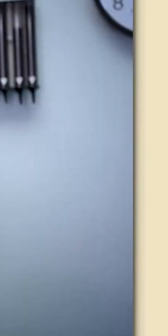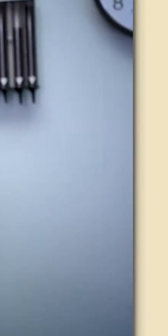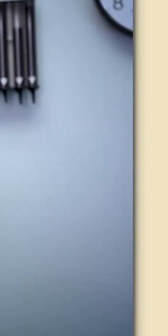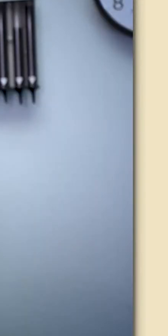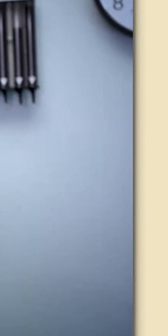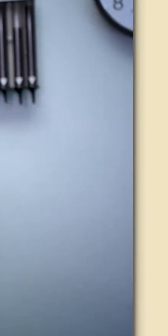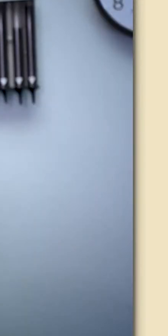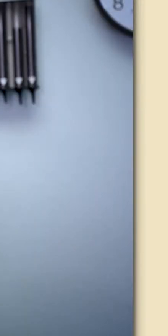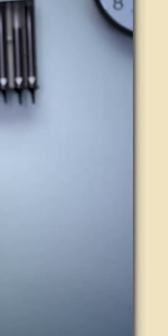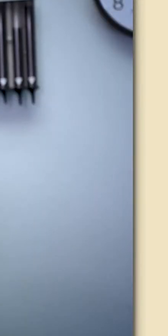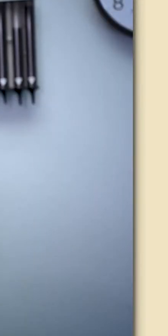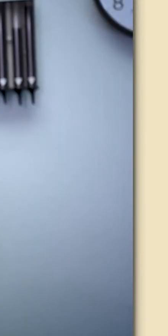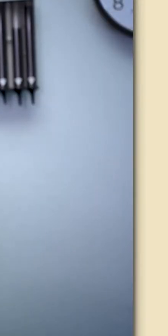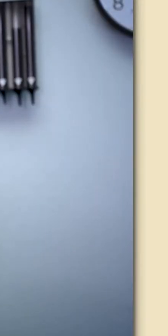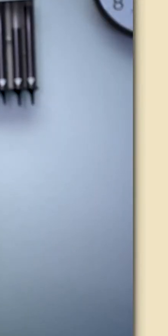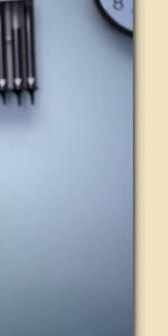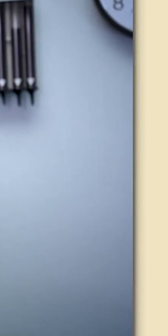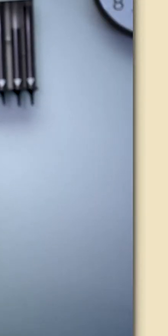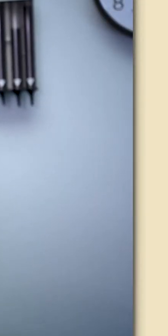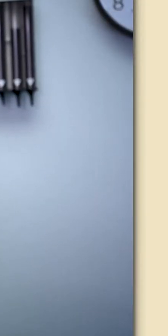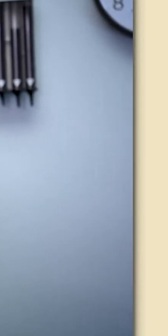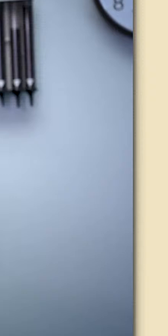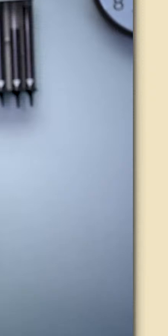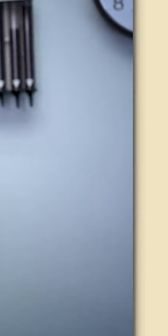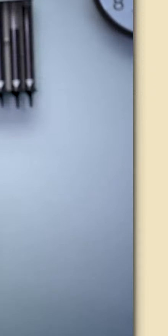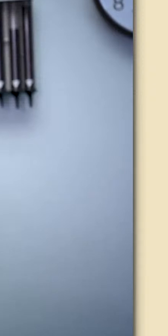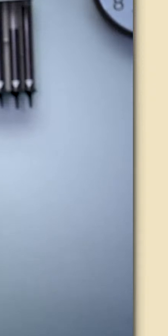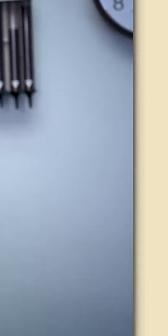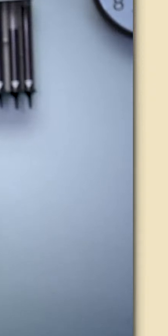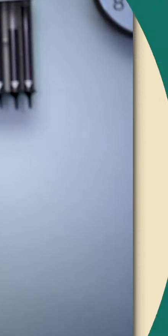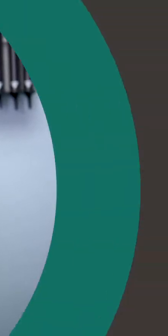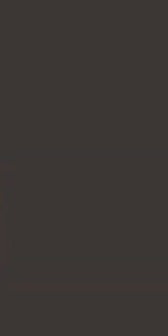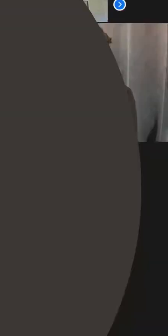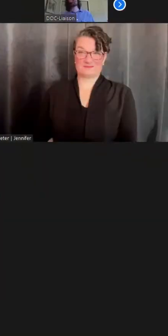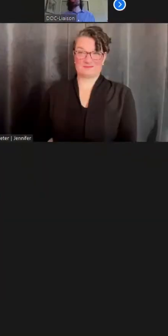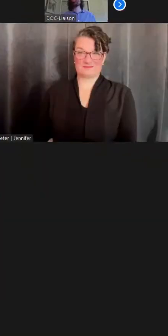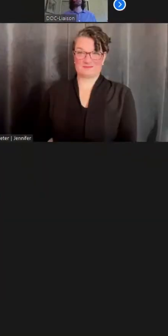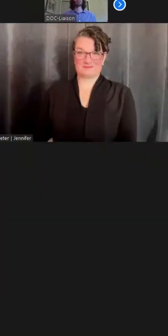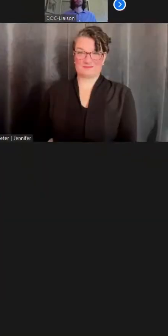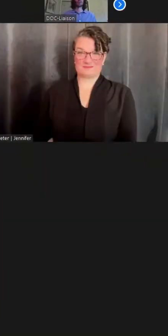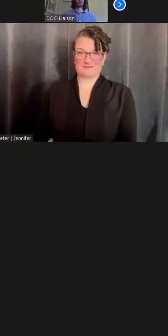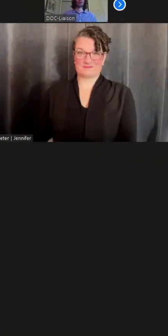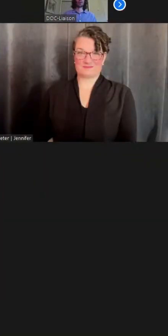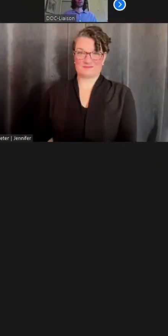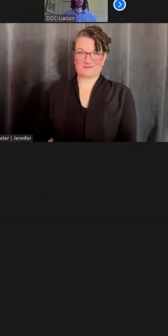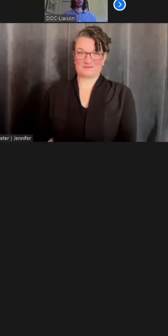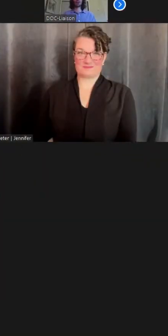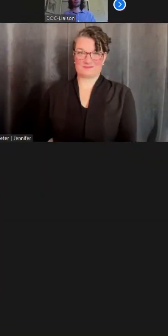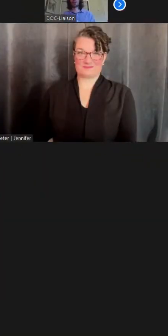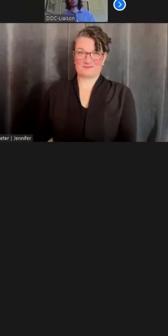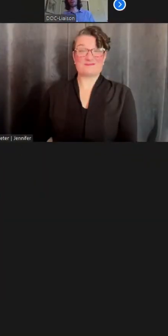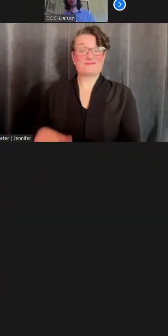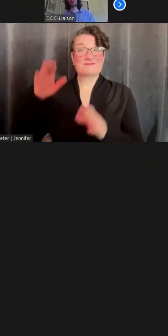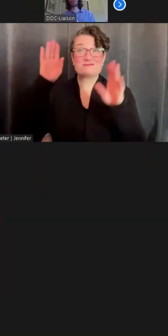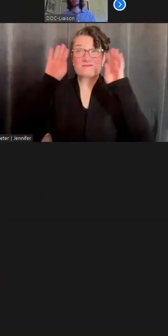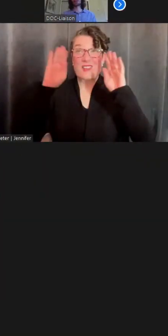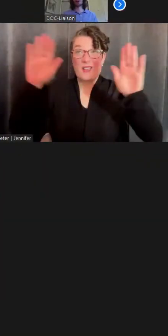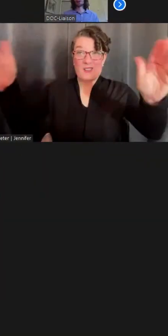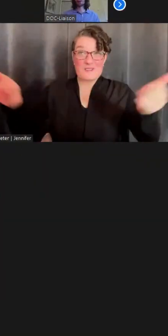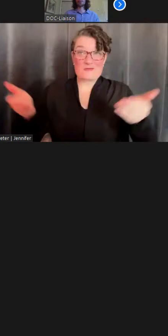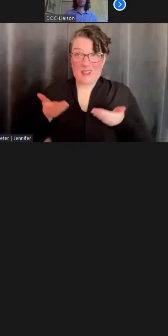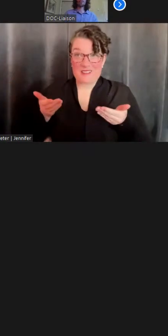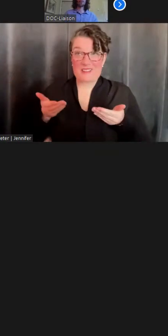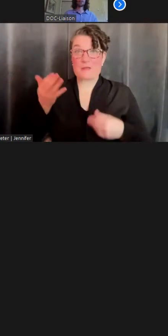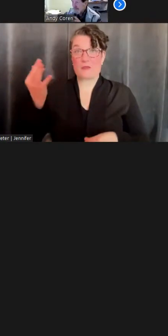Cuando contraté el COVID me espanté, pero cuando admitieron a mi papá al hospital con la infección. Hello and welcome everyone to the